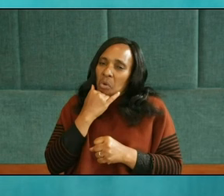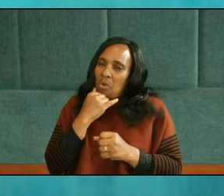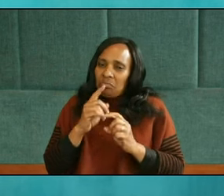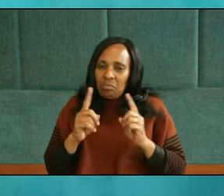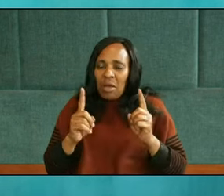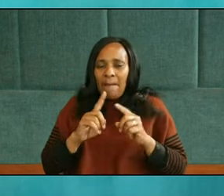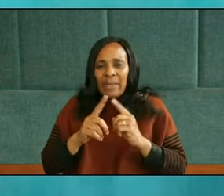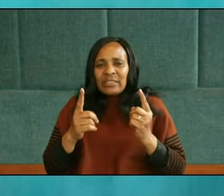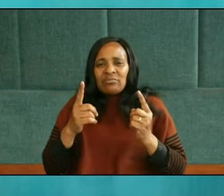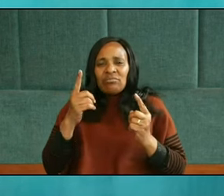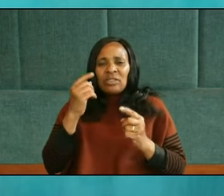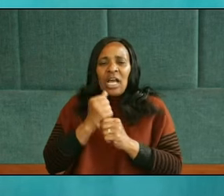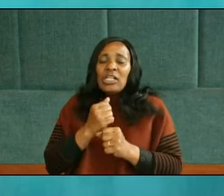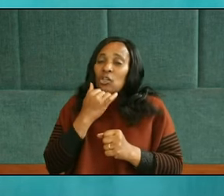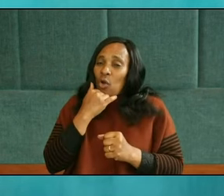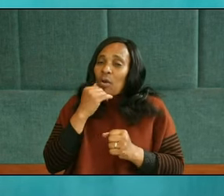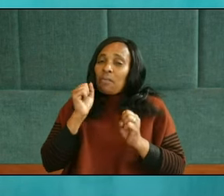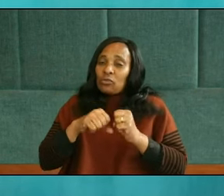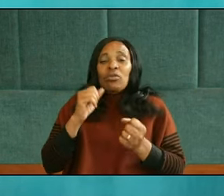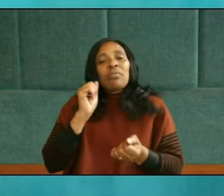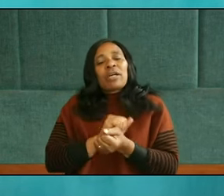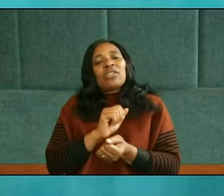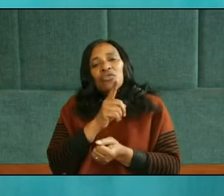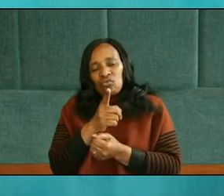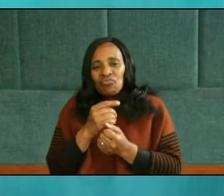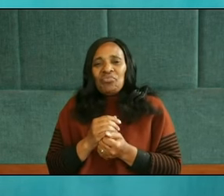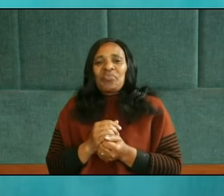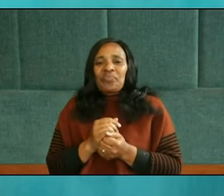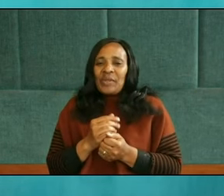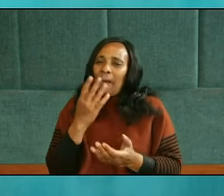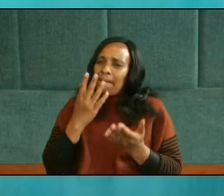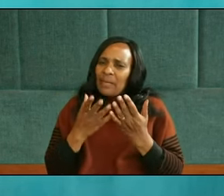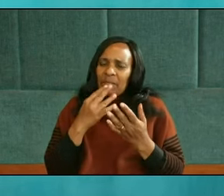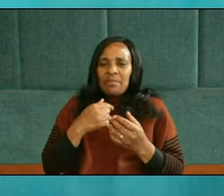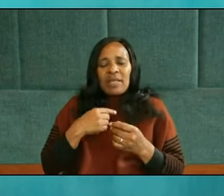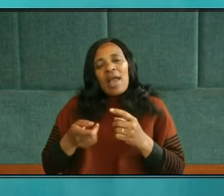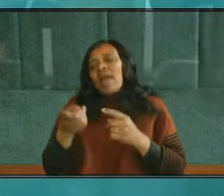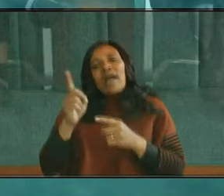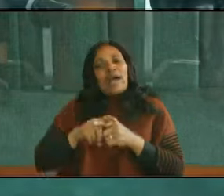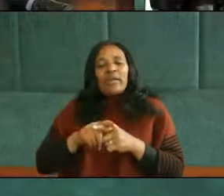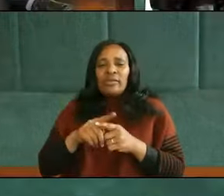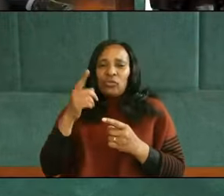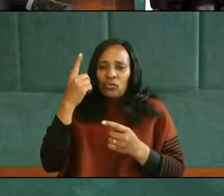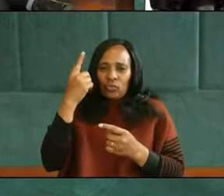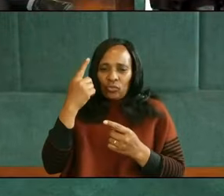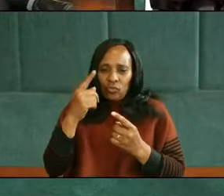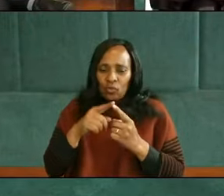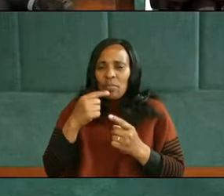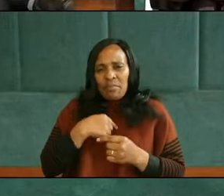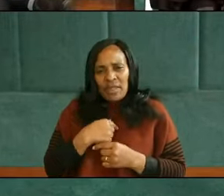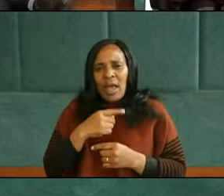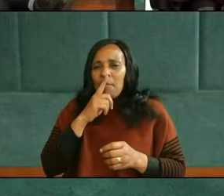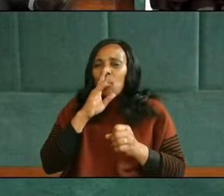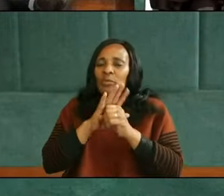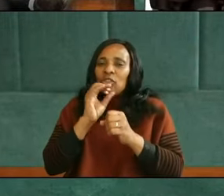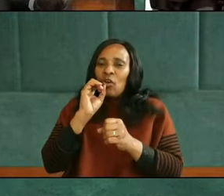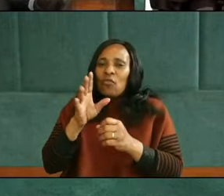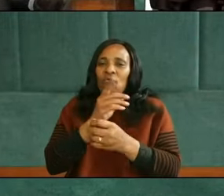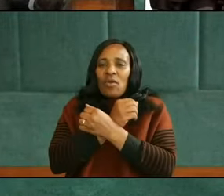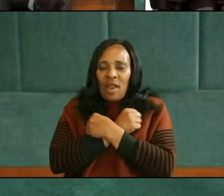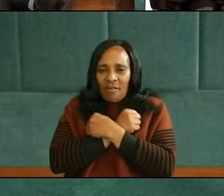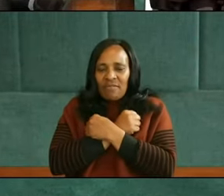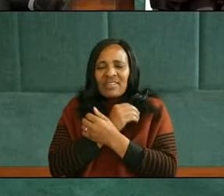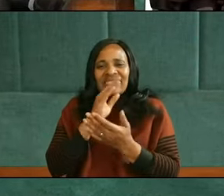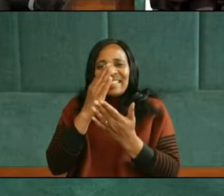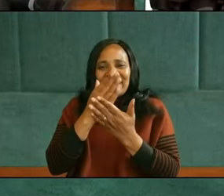when he does wrong will I punish him. True. Yeah. And maybe let me just add that to me it's a promise of love. Mm-hmm. There are